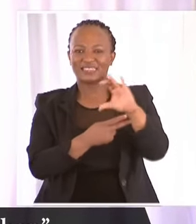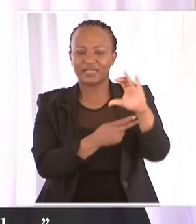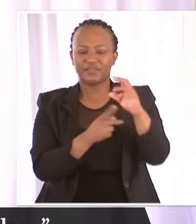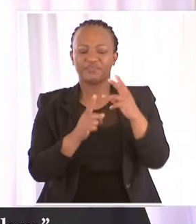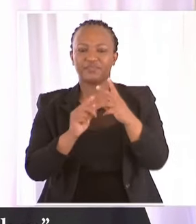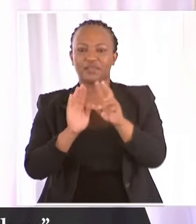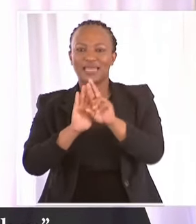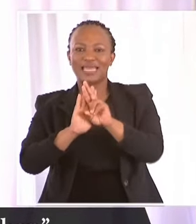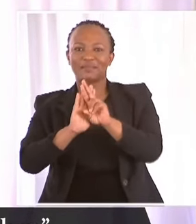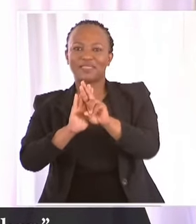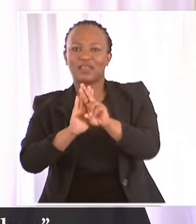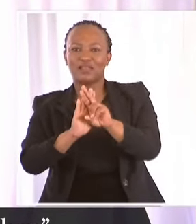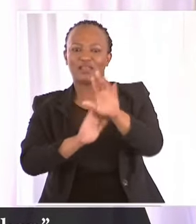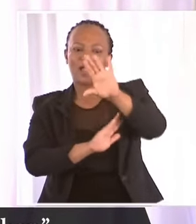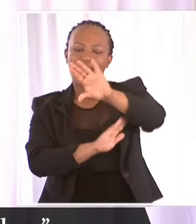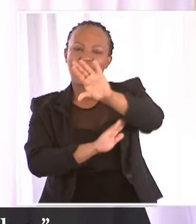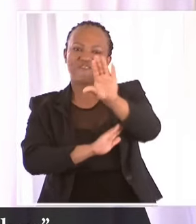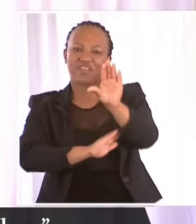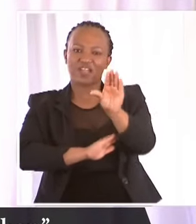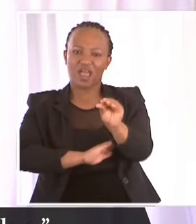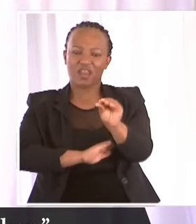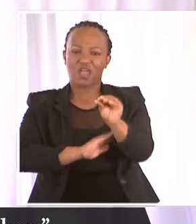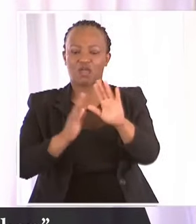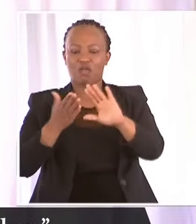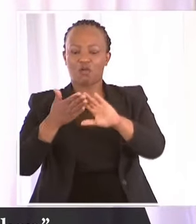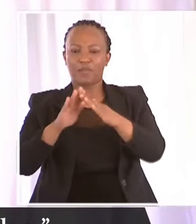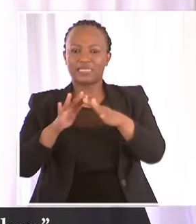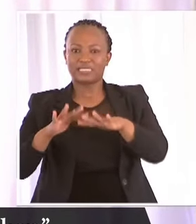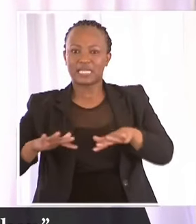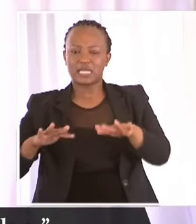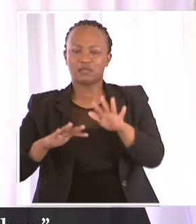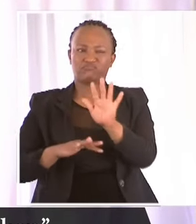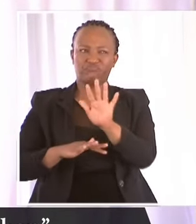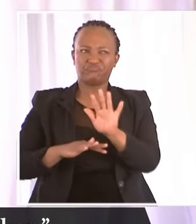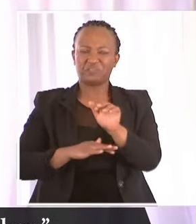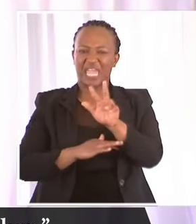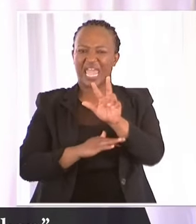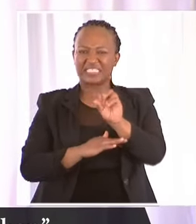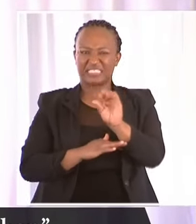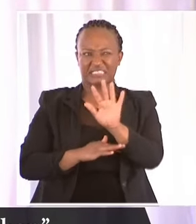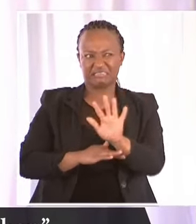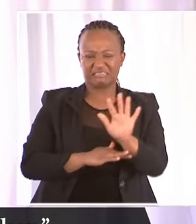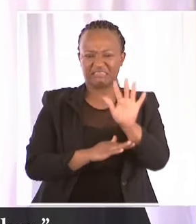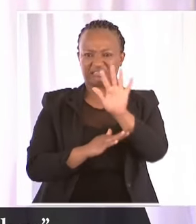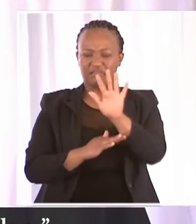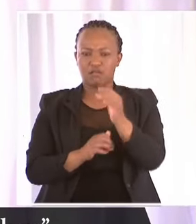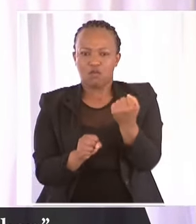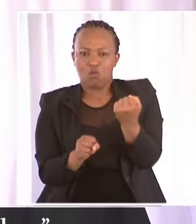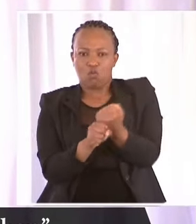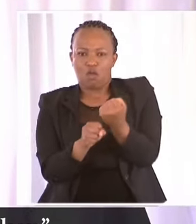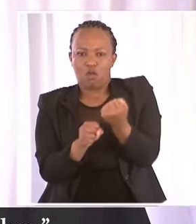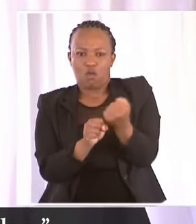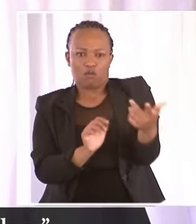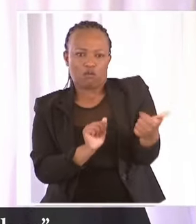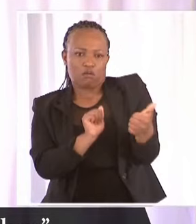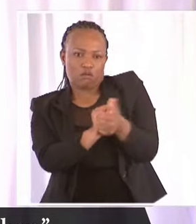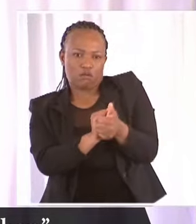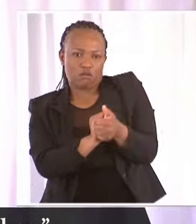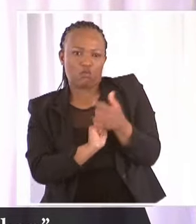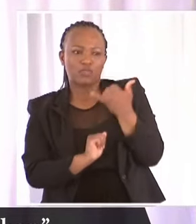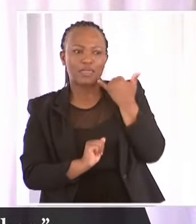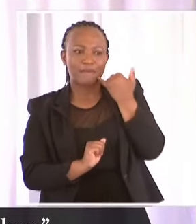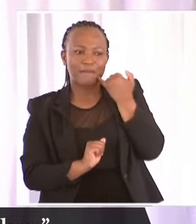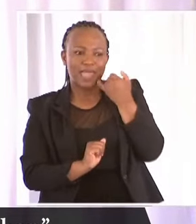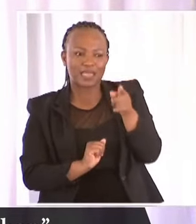the Afrikaner community in the mid-80s, yes, working with Comrade Thabo Mbeki and